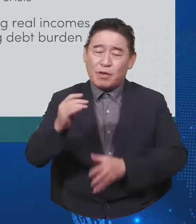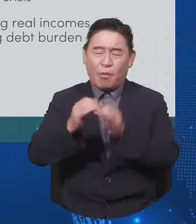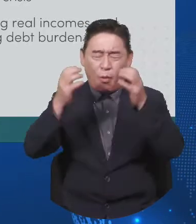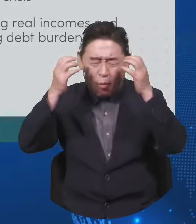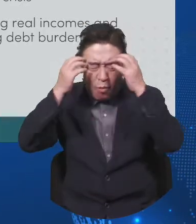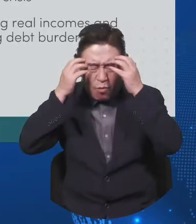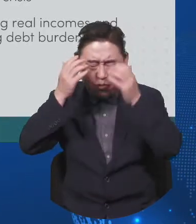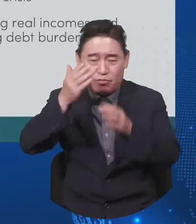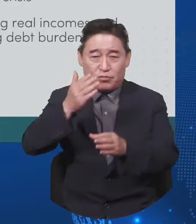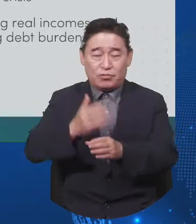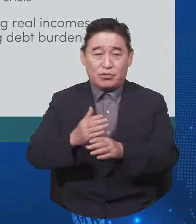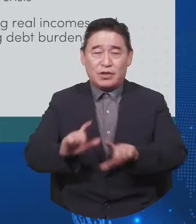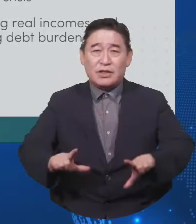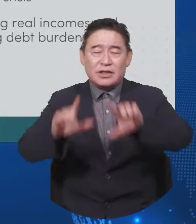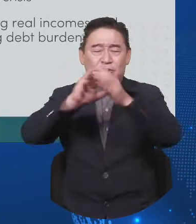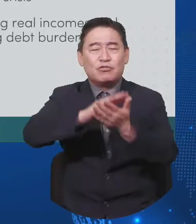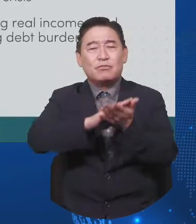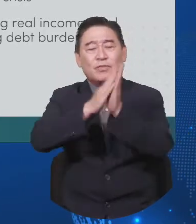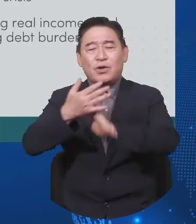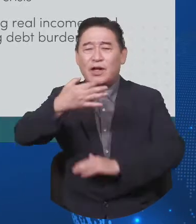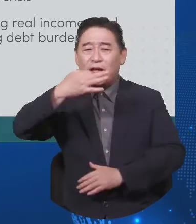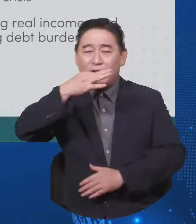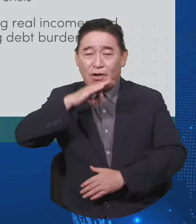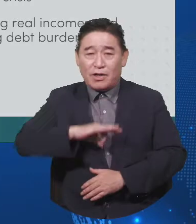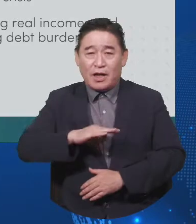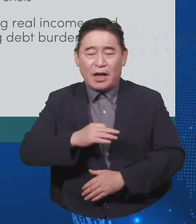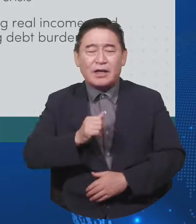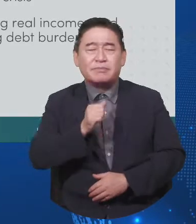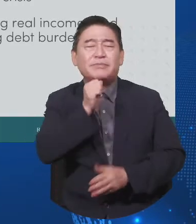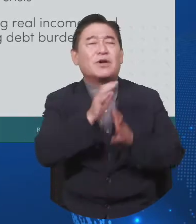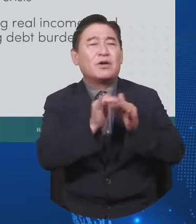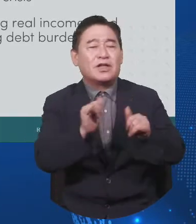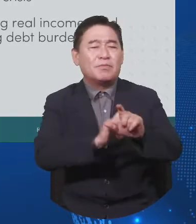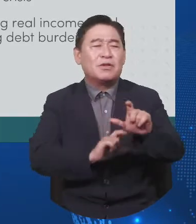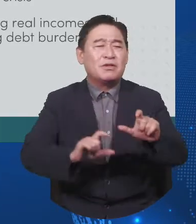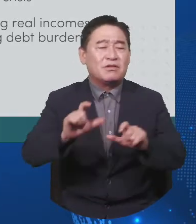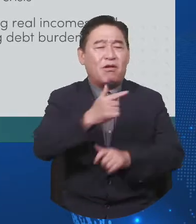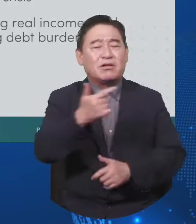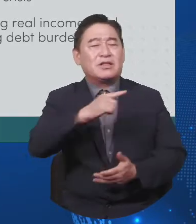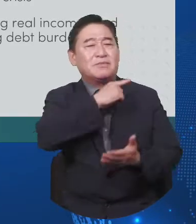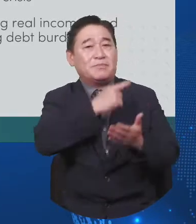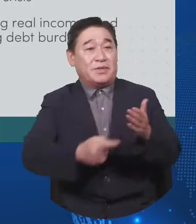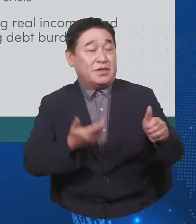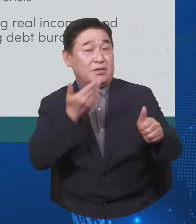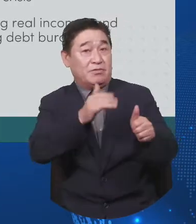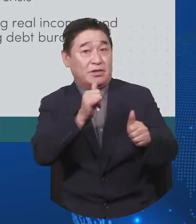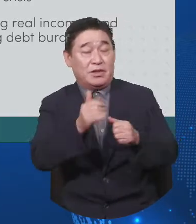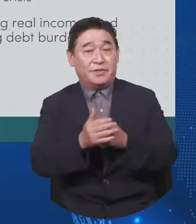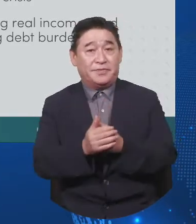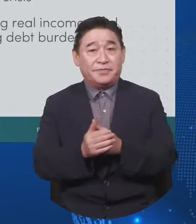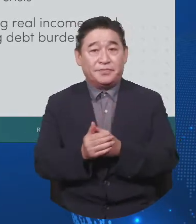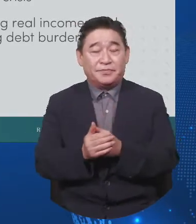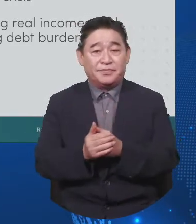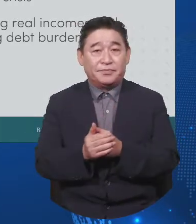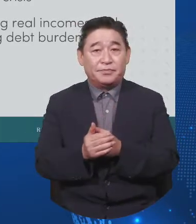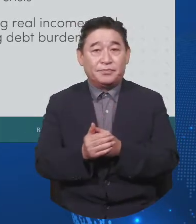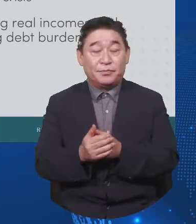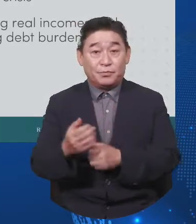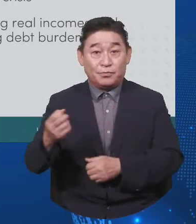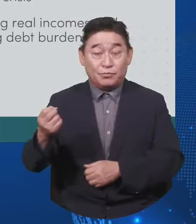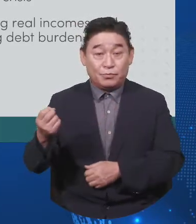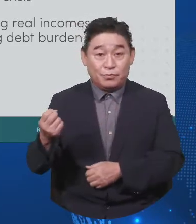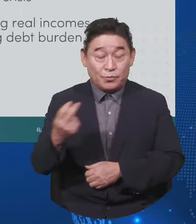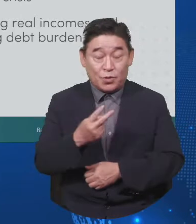on poor and vulnerable communities. And if this wasn't enough, many countries are battling